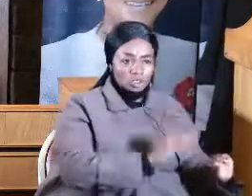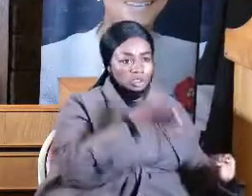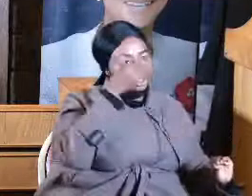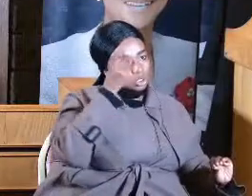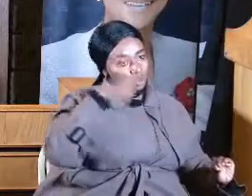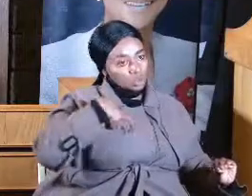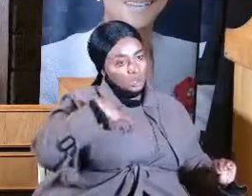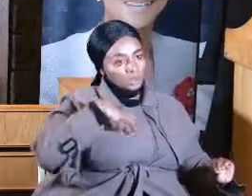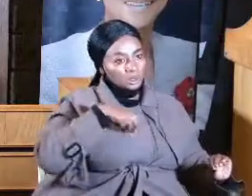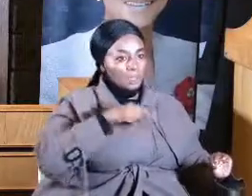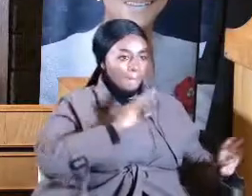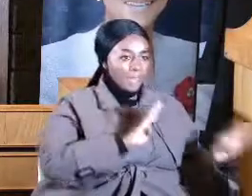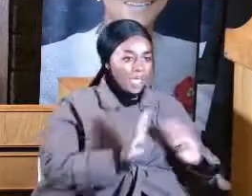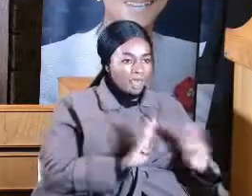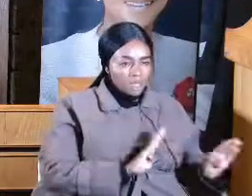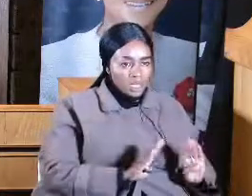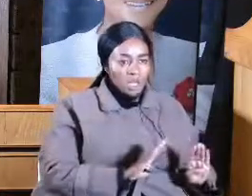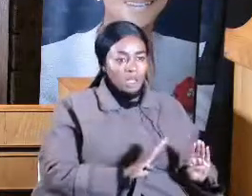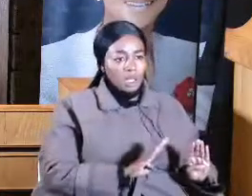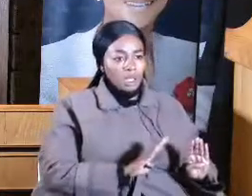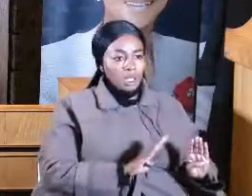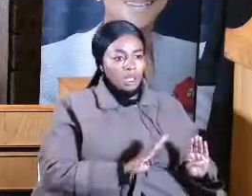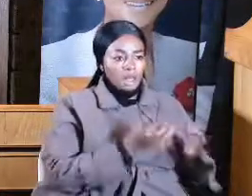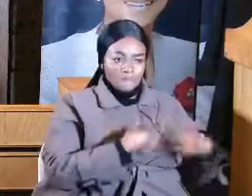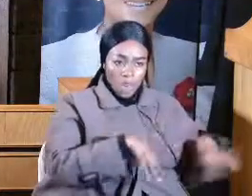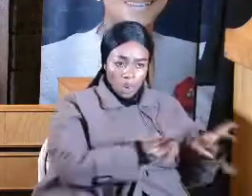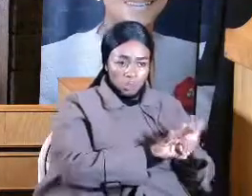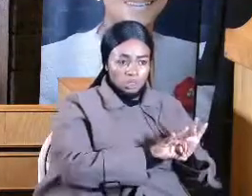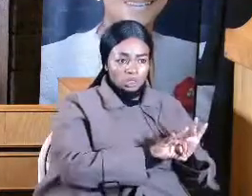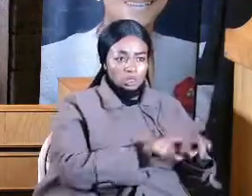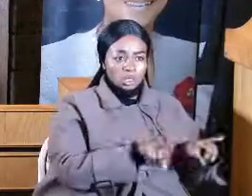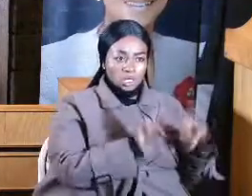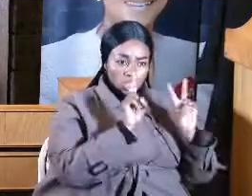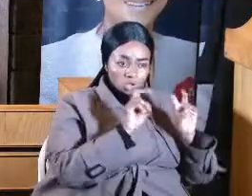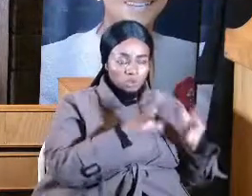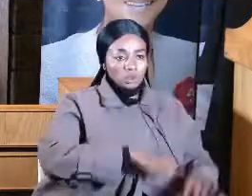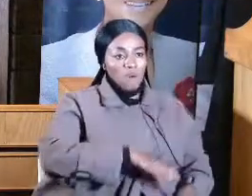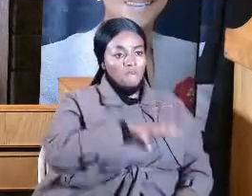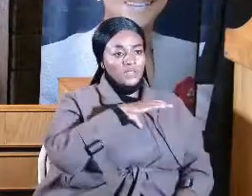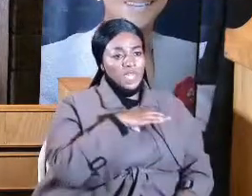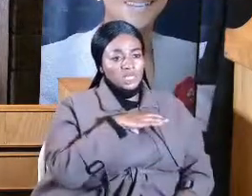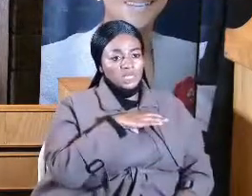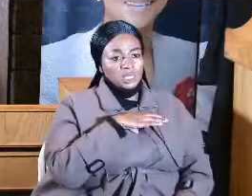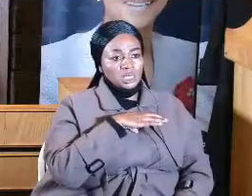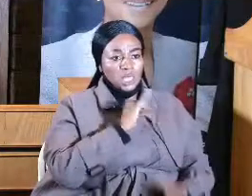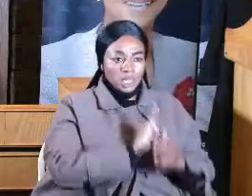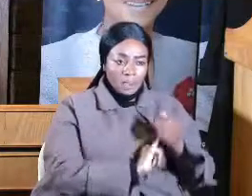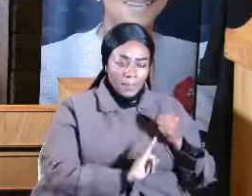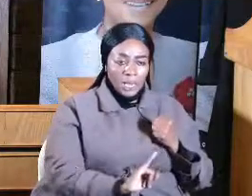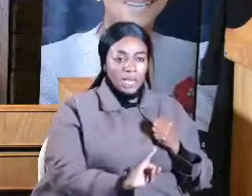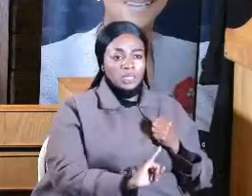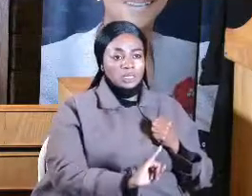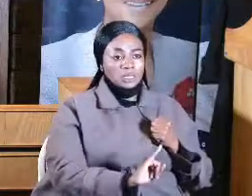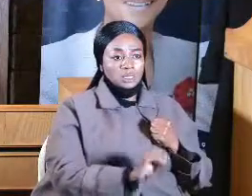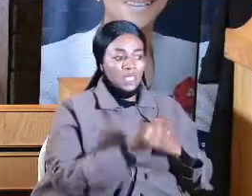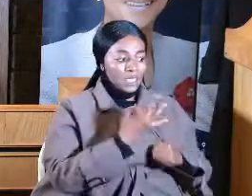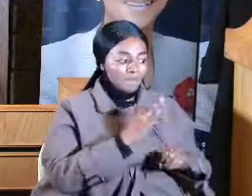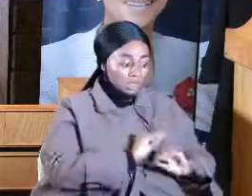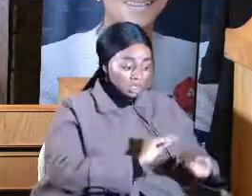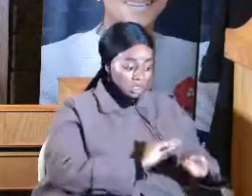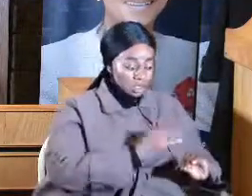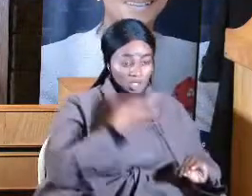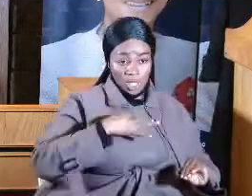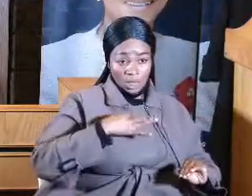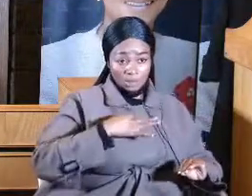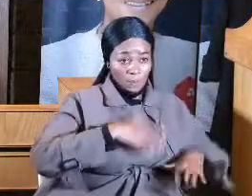terms of morals and values, in terms of the issues of confidence, in terms of the issues of independence. Because if we don't teach those girls